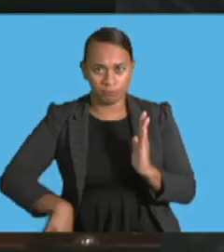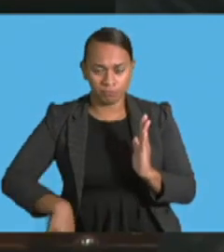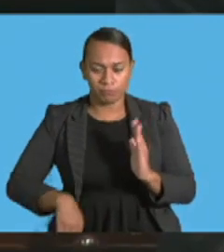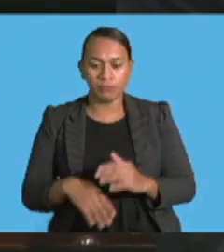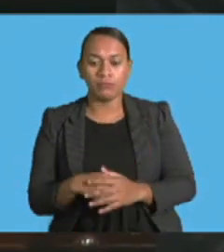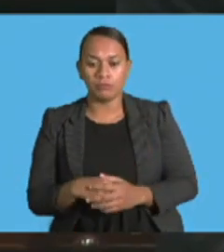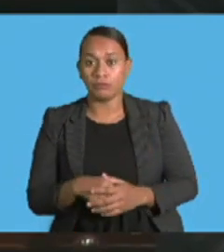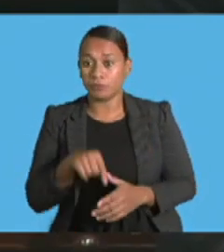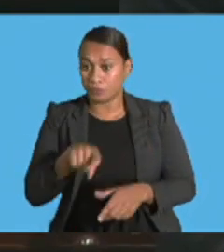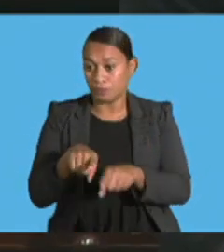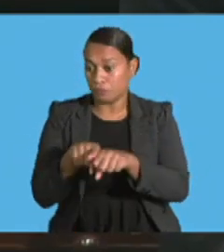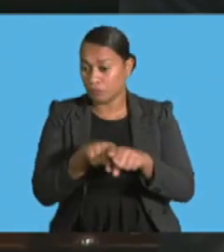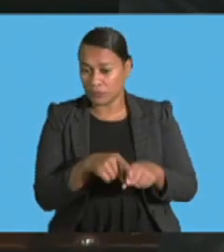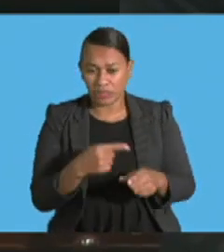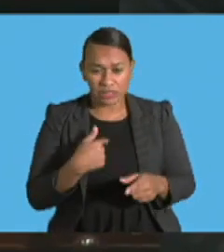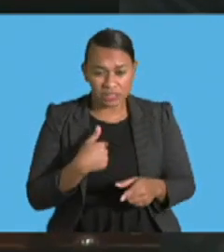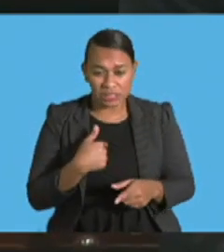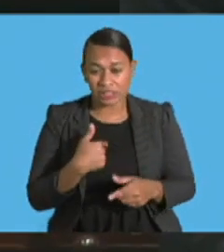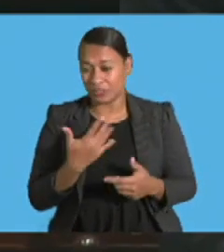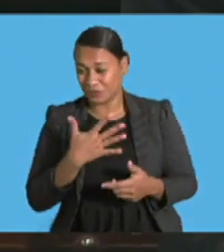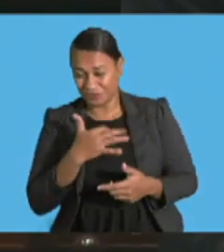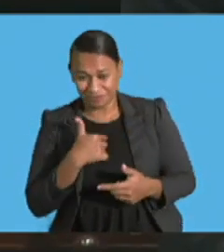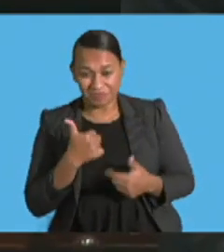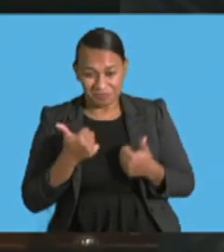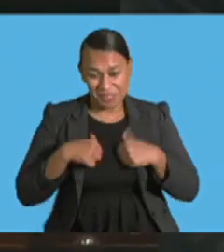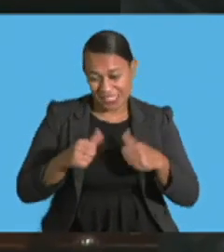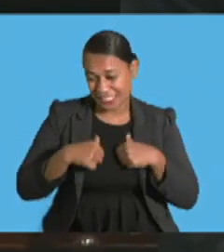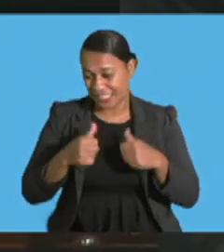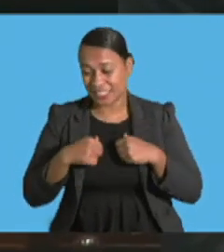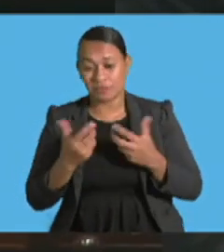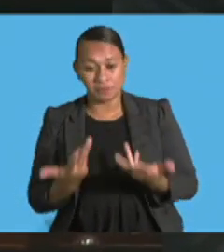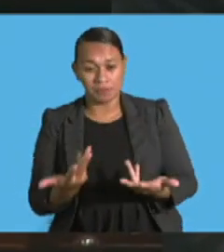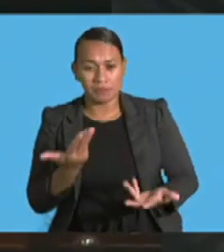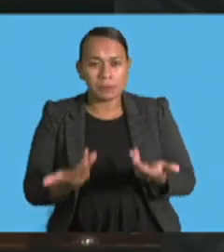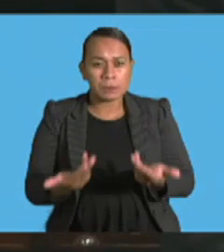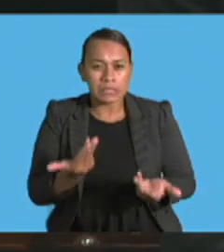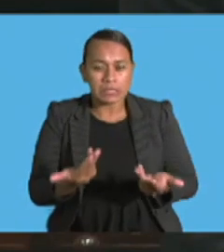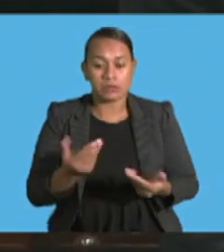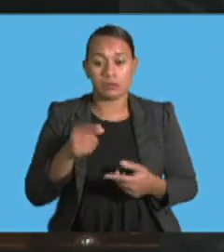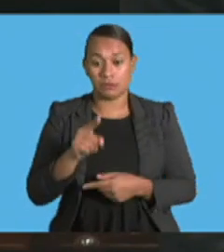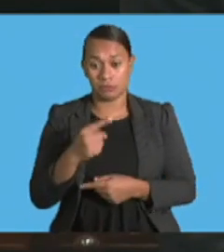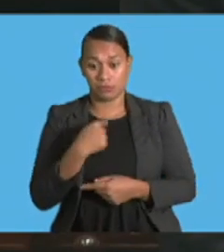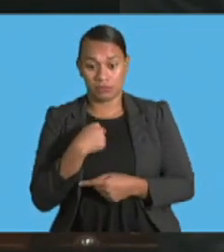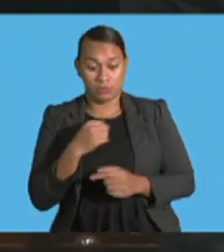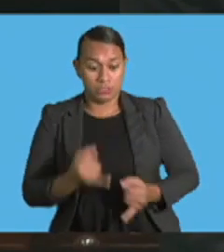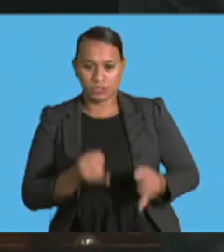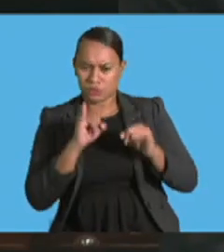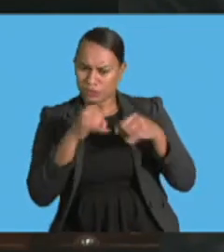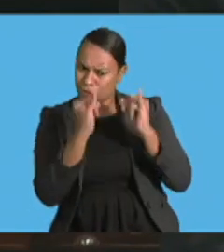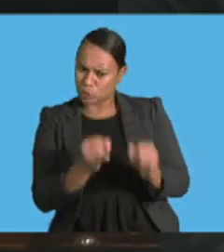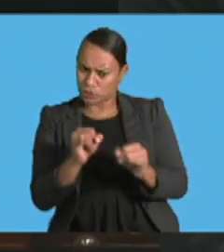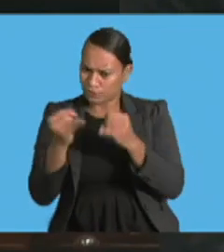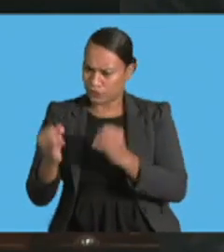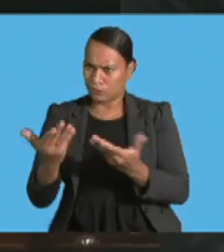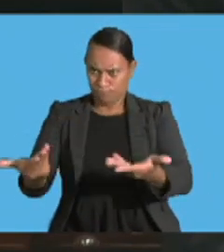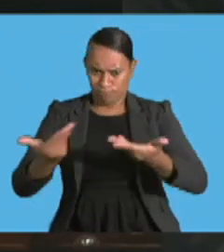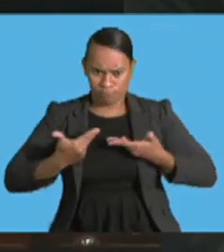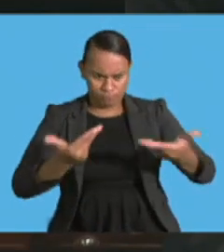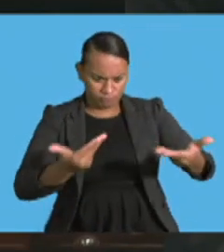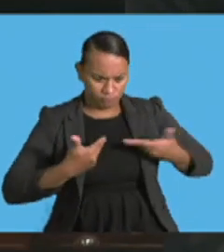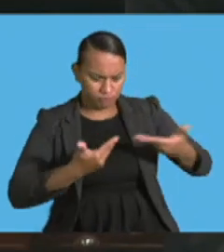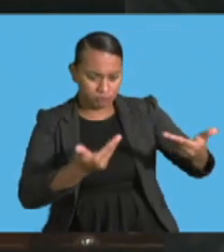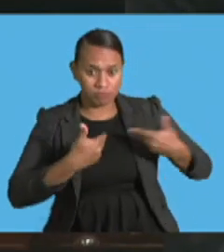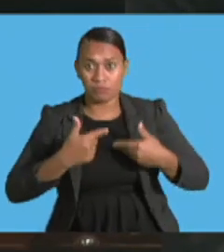template-driven exercise. Terms of reference differs with reference to the nature of the development project, as well as the size